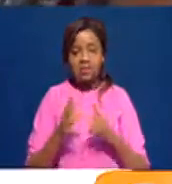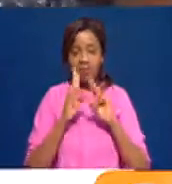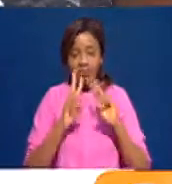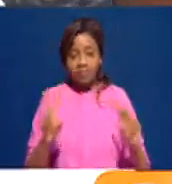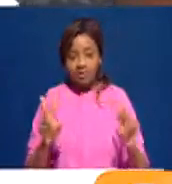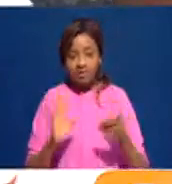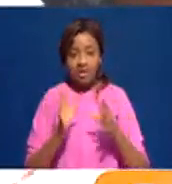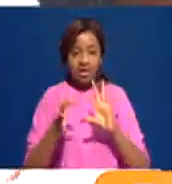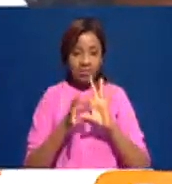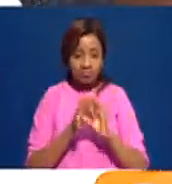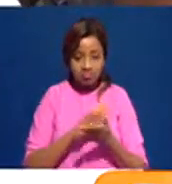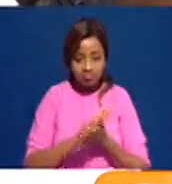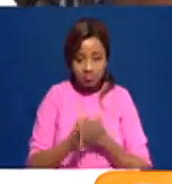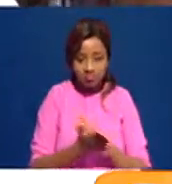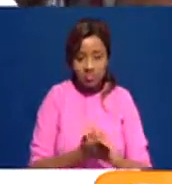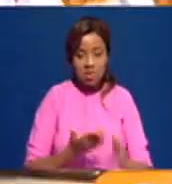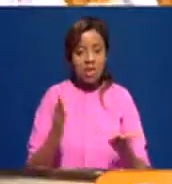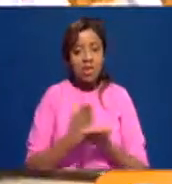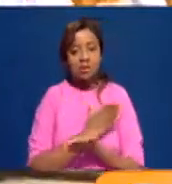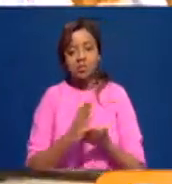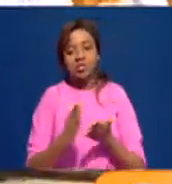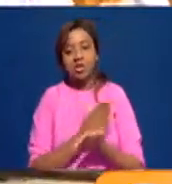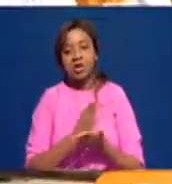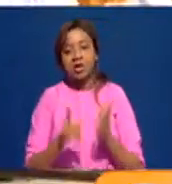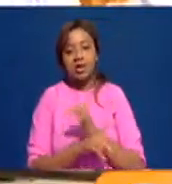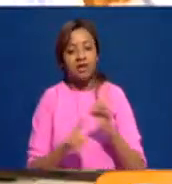the news of sharing all that we have.